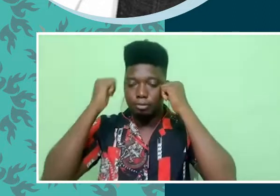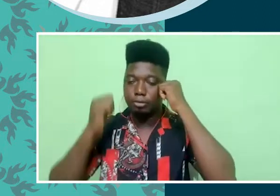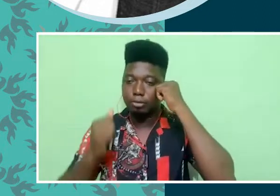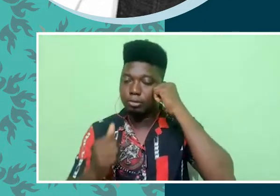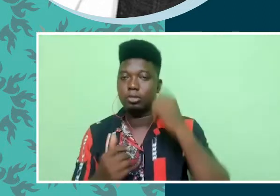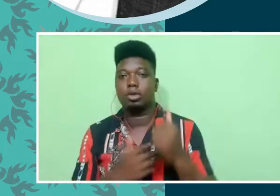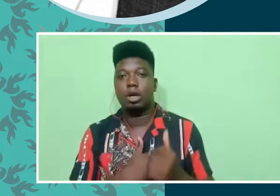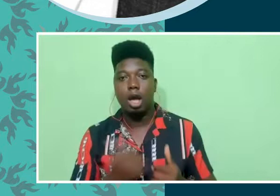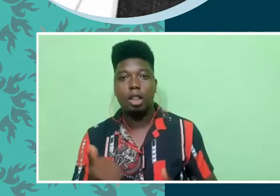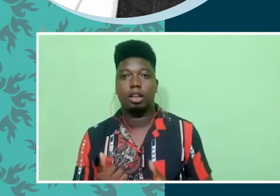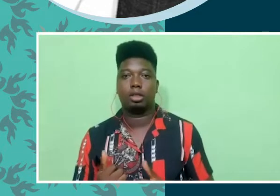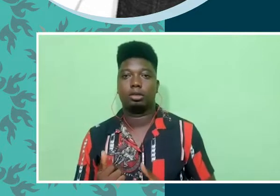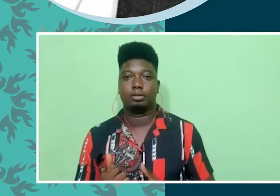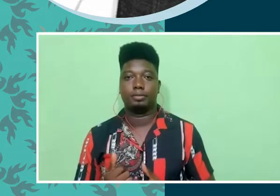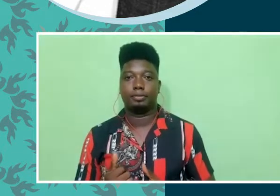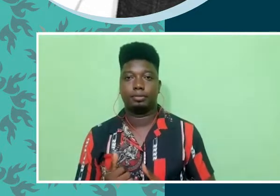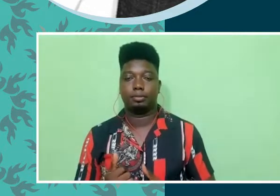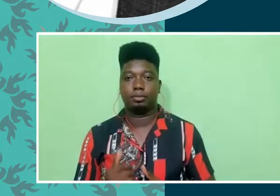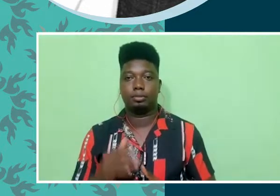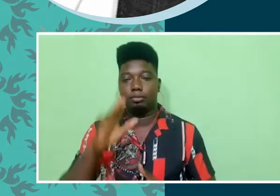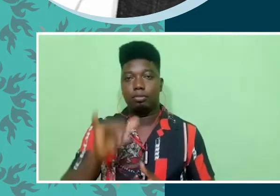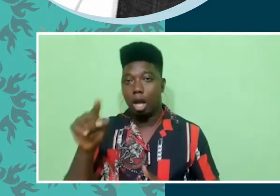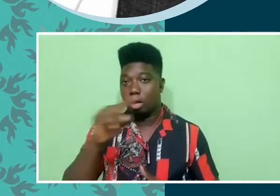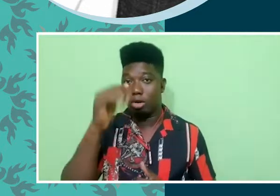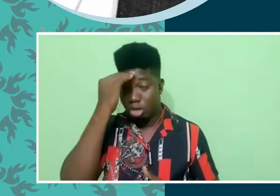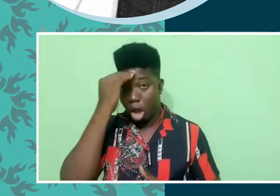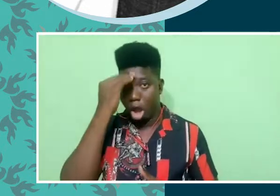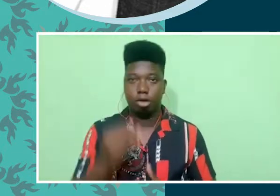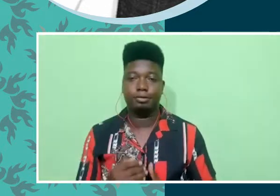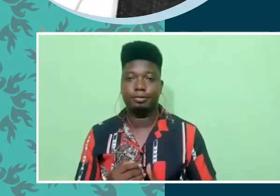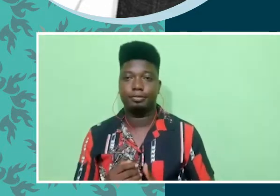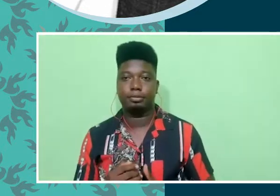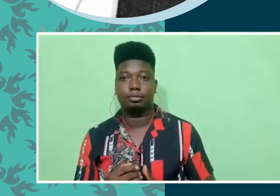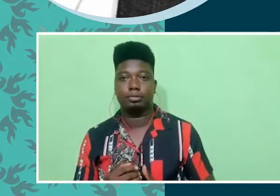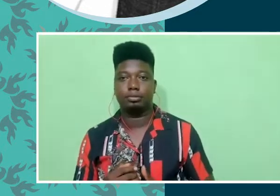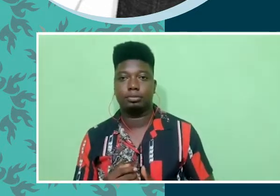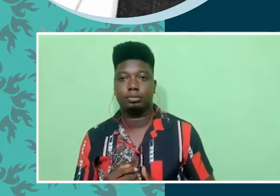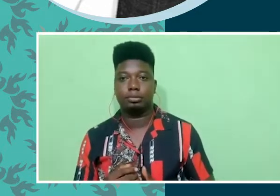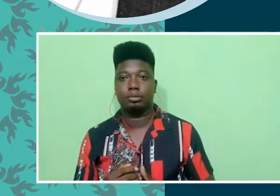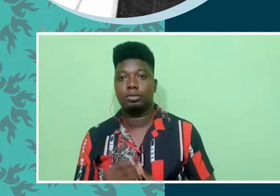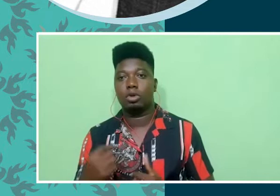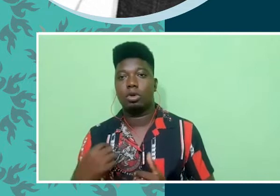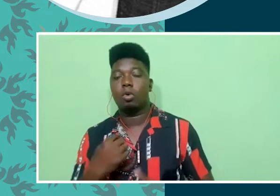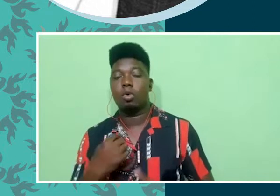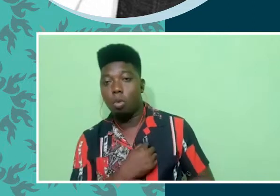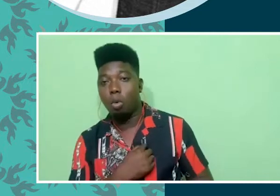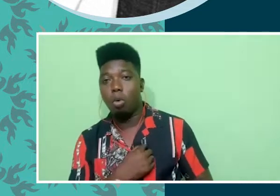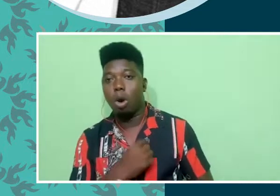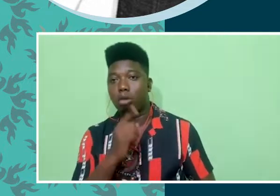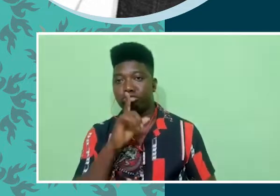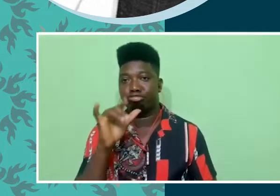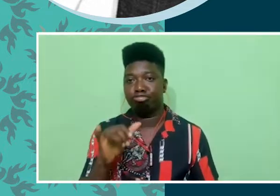that's hard, but less is more. And we really retrofitted the whole organization.